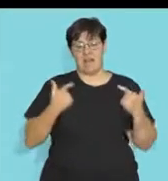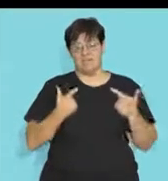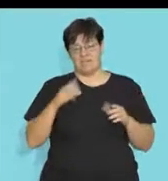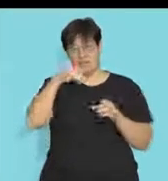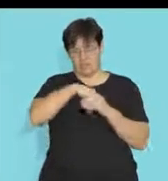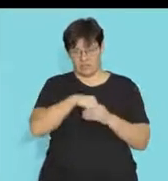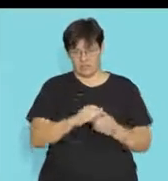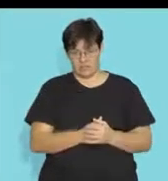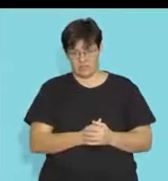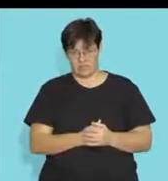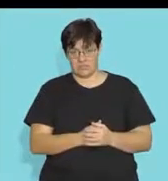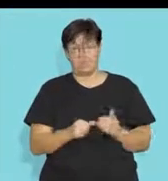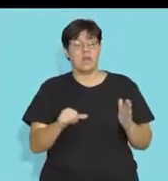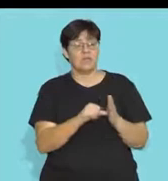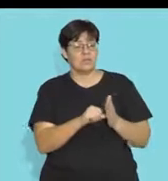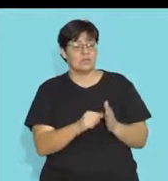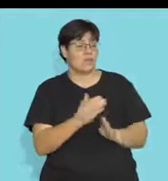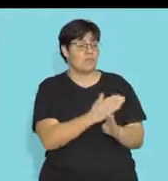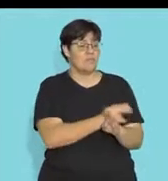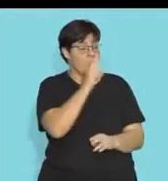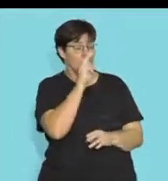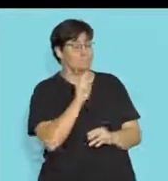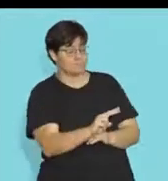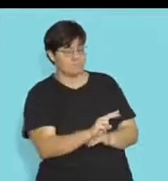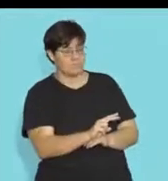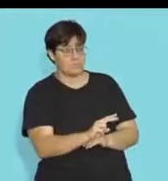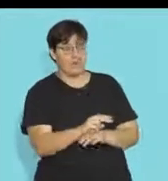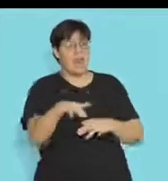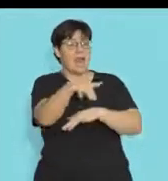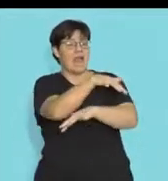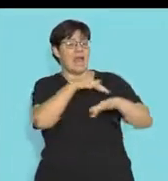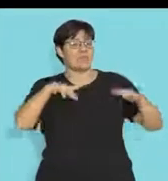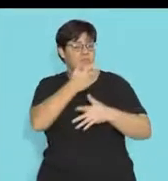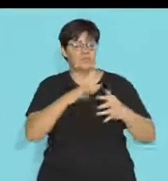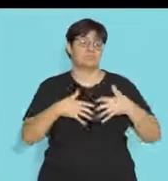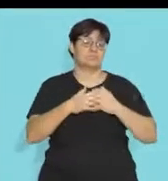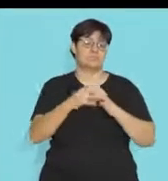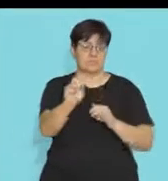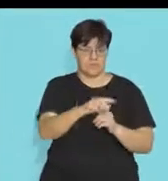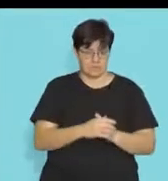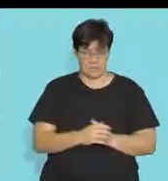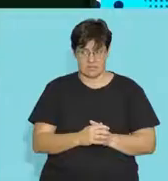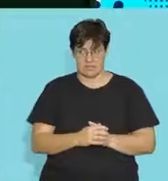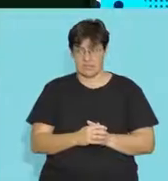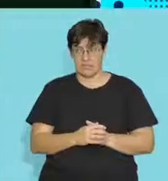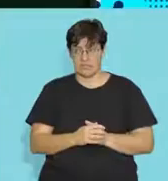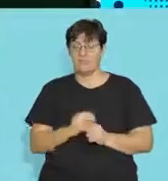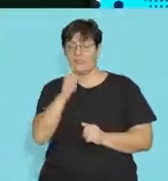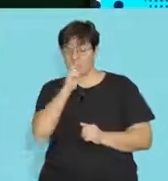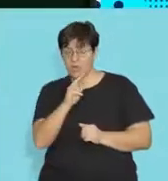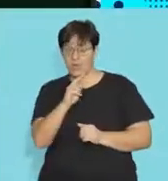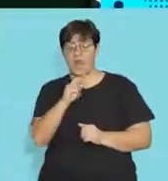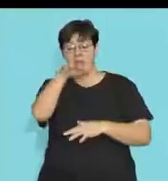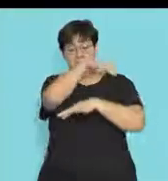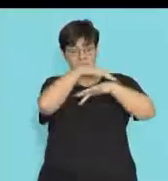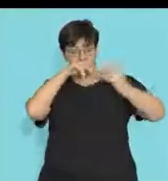life. It's important that before we look at the oxygen cycle that we unpack what the atmosphere is made up of. When we look